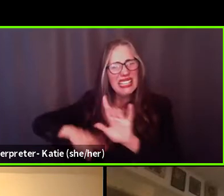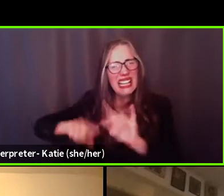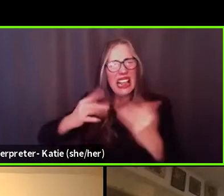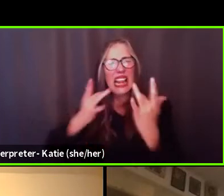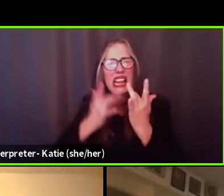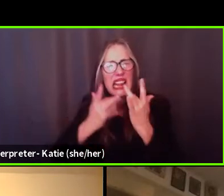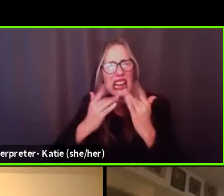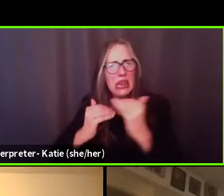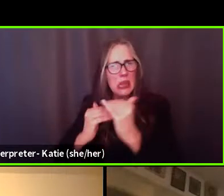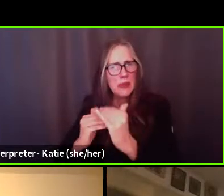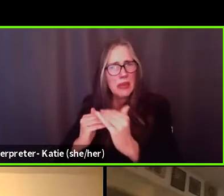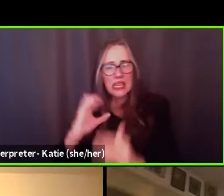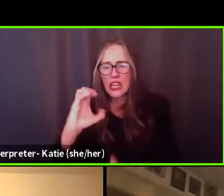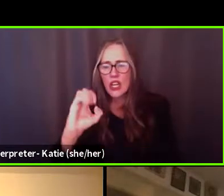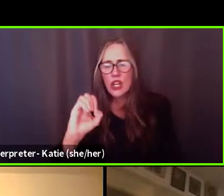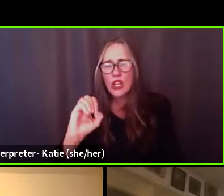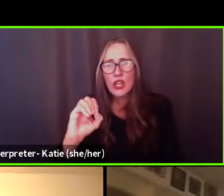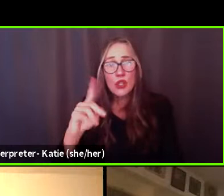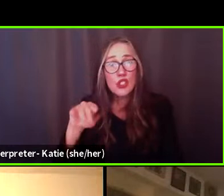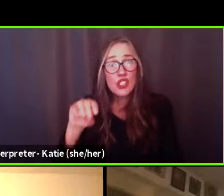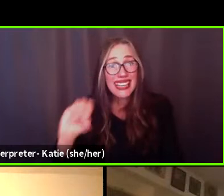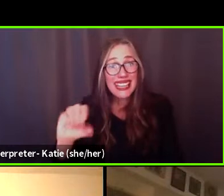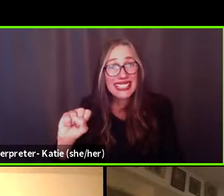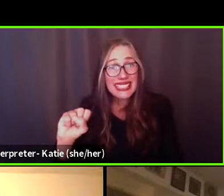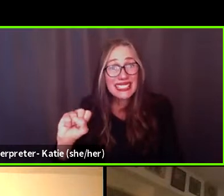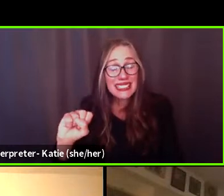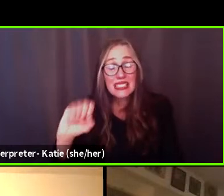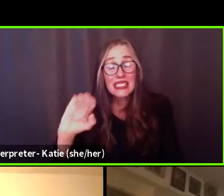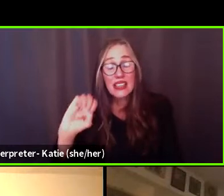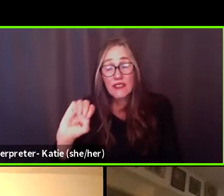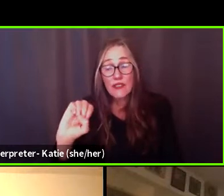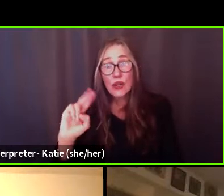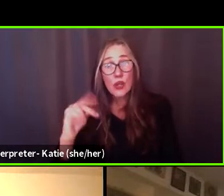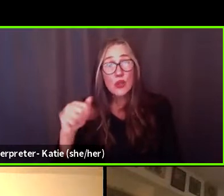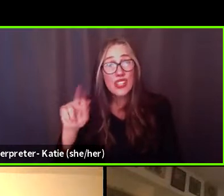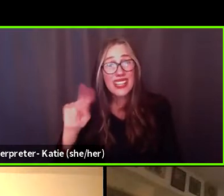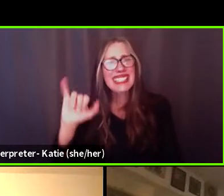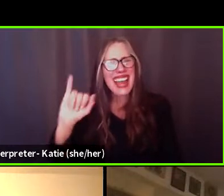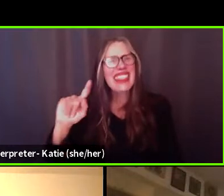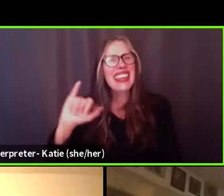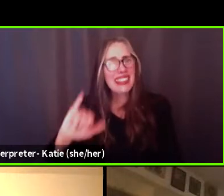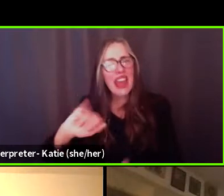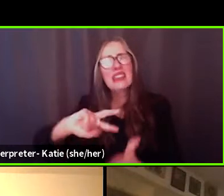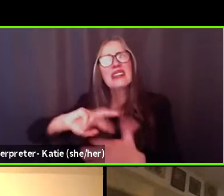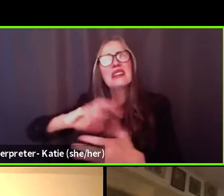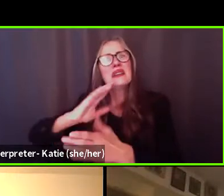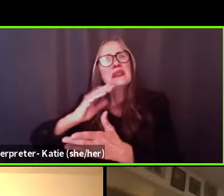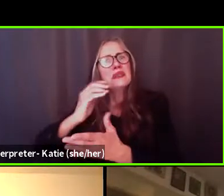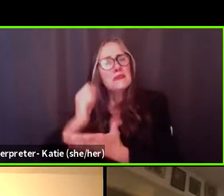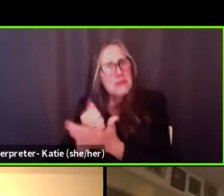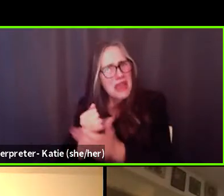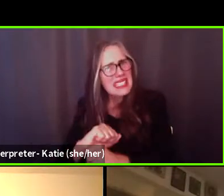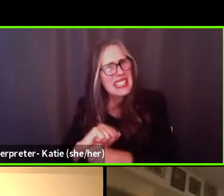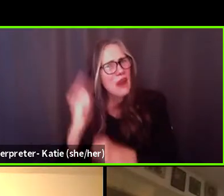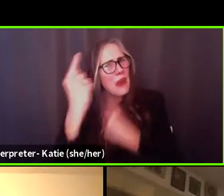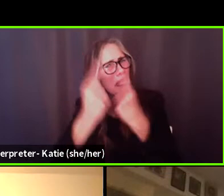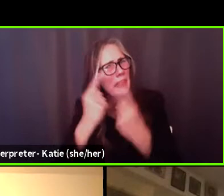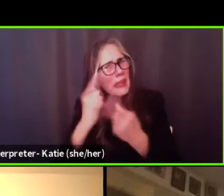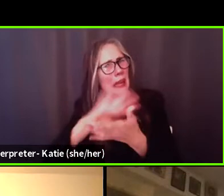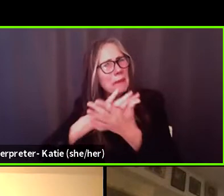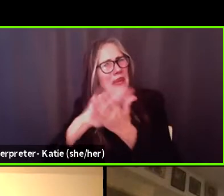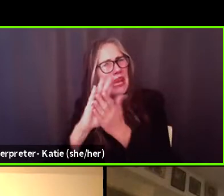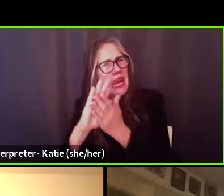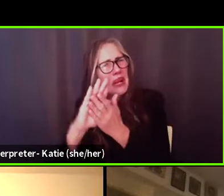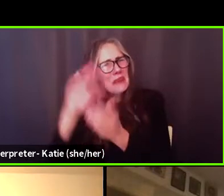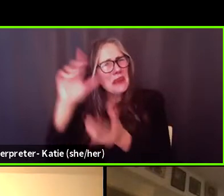us further out into the conversation in ways that i think will be enriching so quickly going back to the opening plenary you